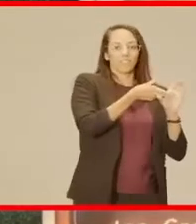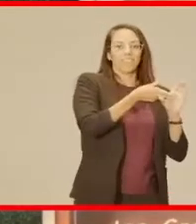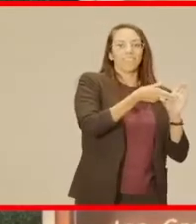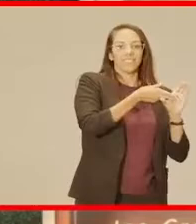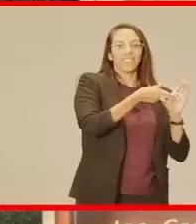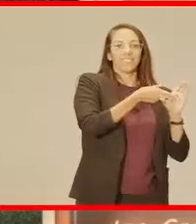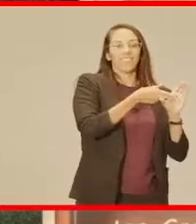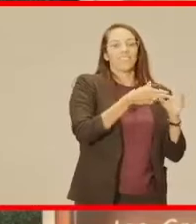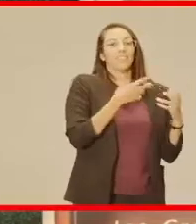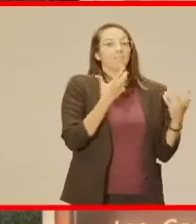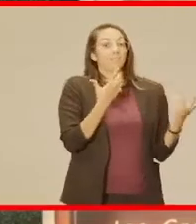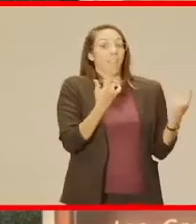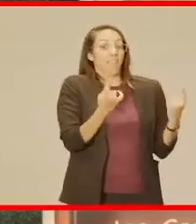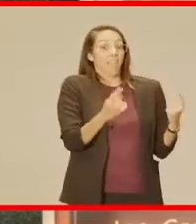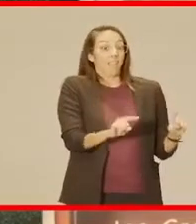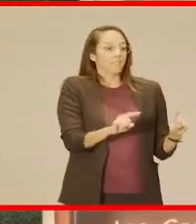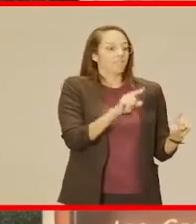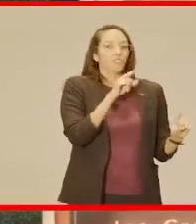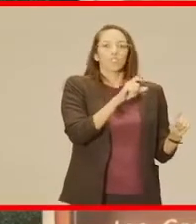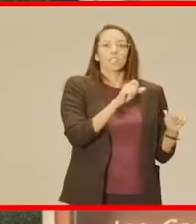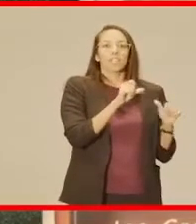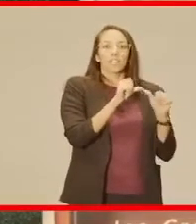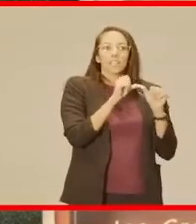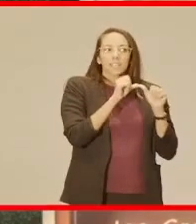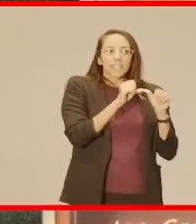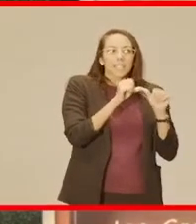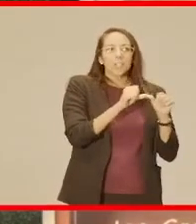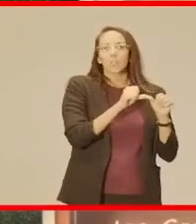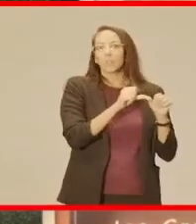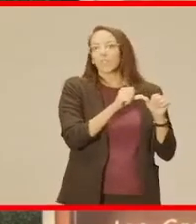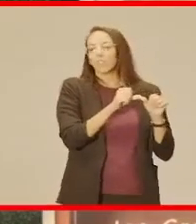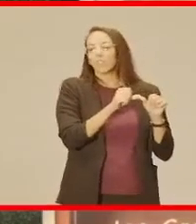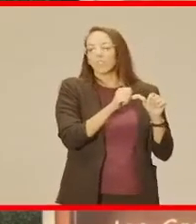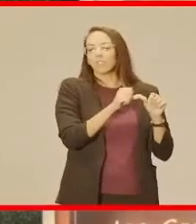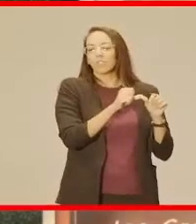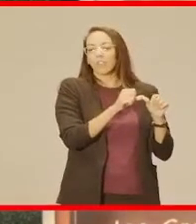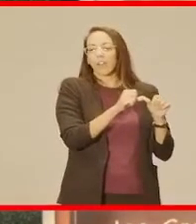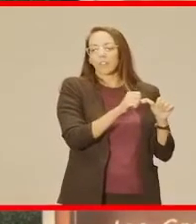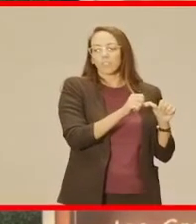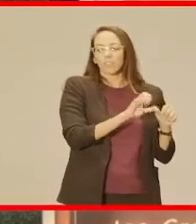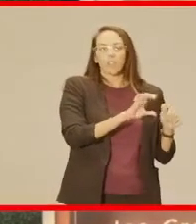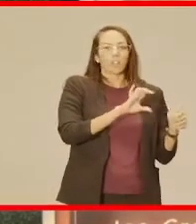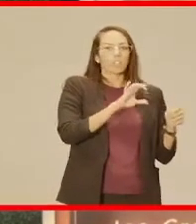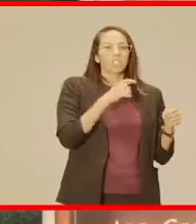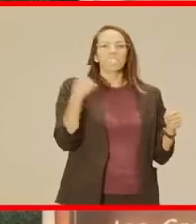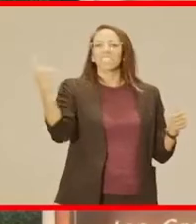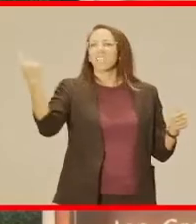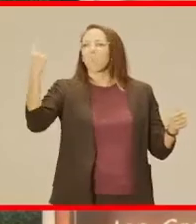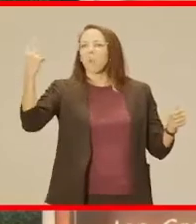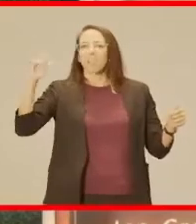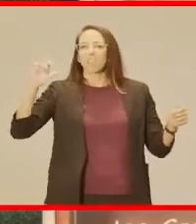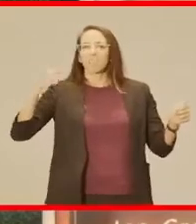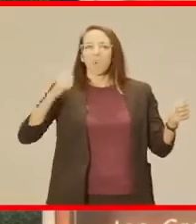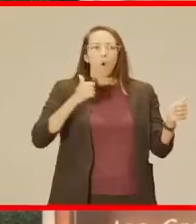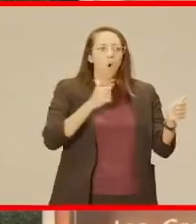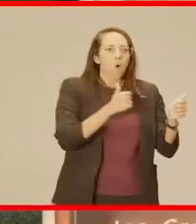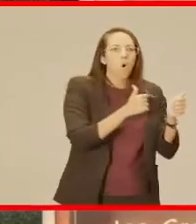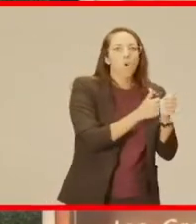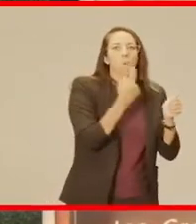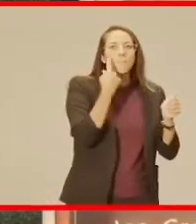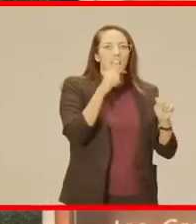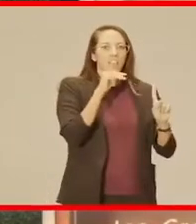But she by this case kept on getting fouled for doing the wrong